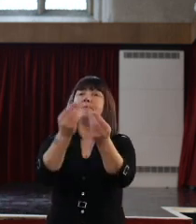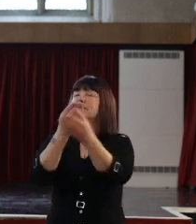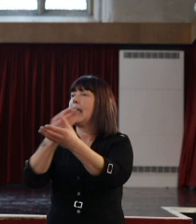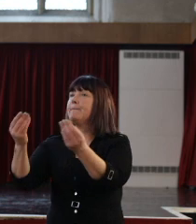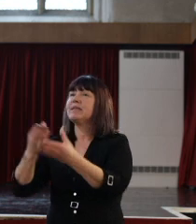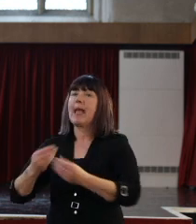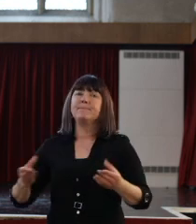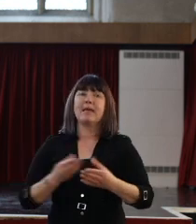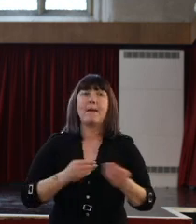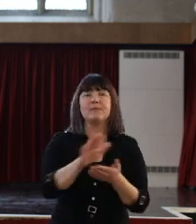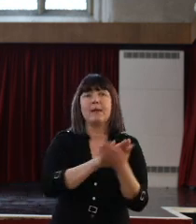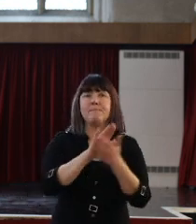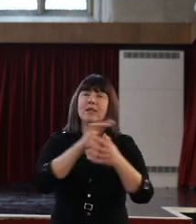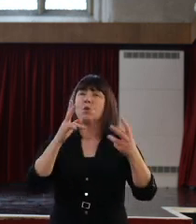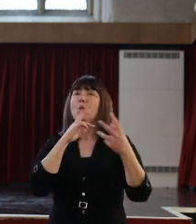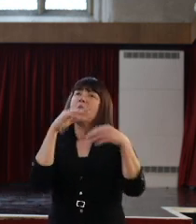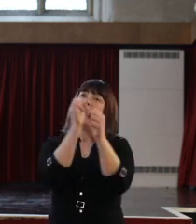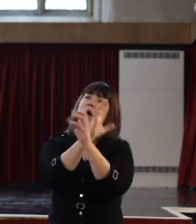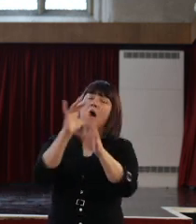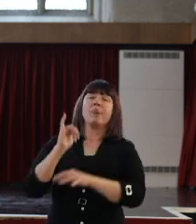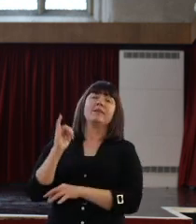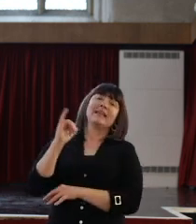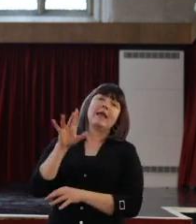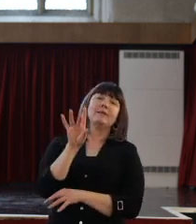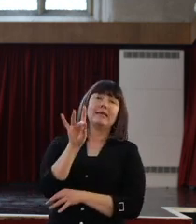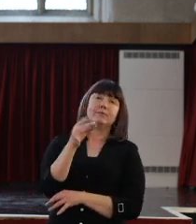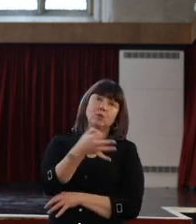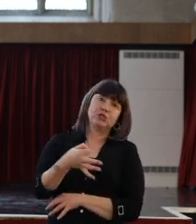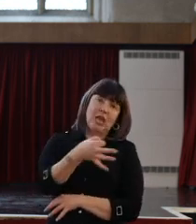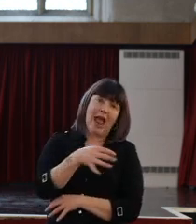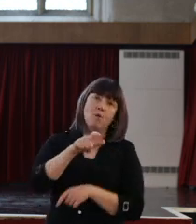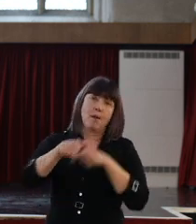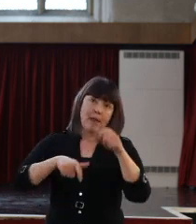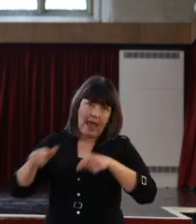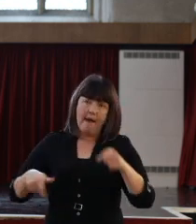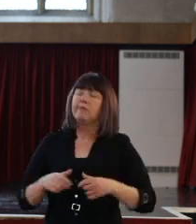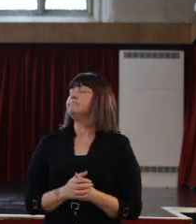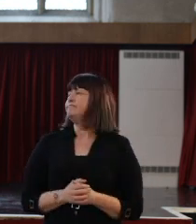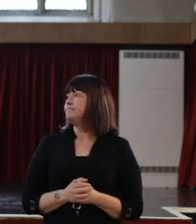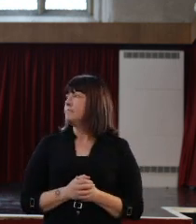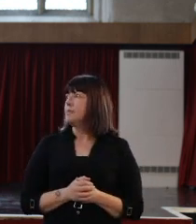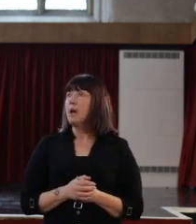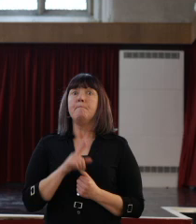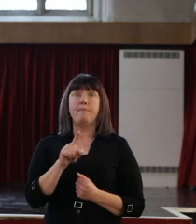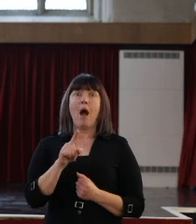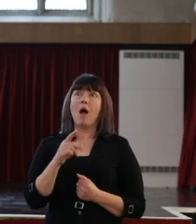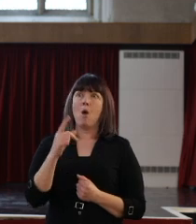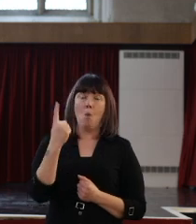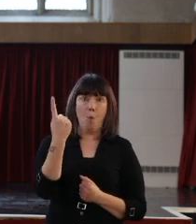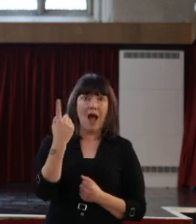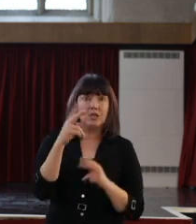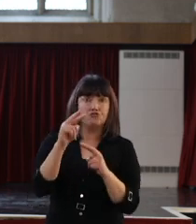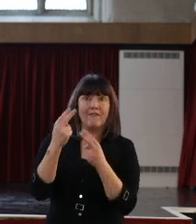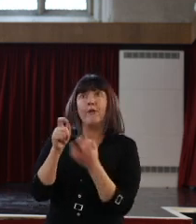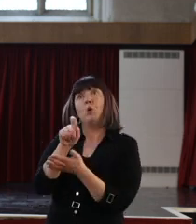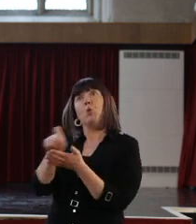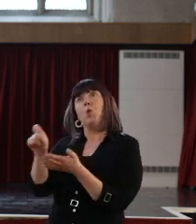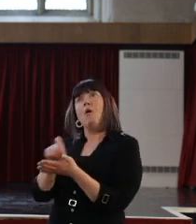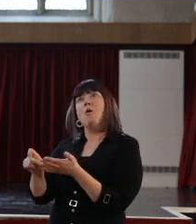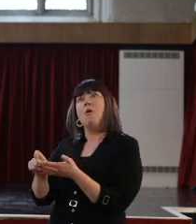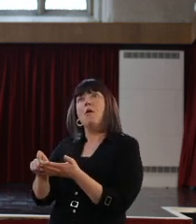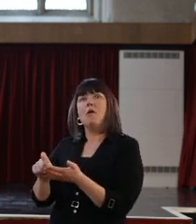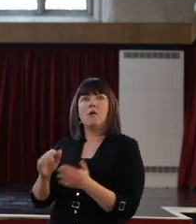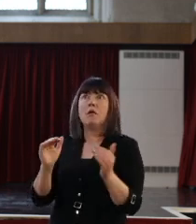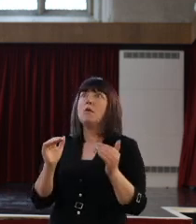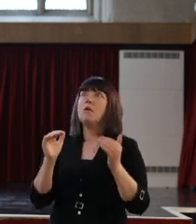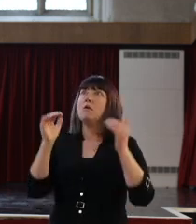one for free. But then we got a great review. The show sold out. We signed to a London agent, and 2